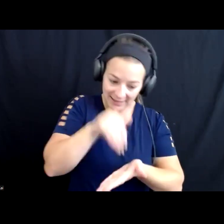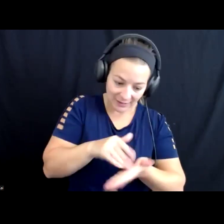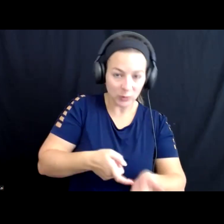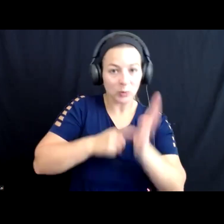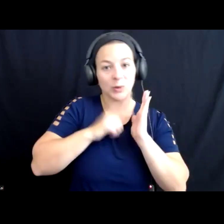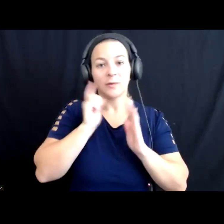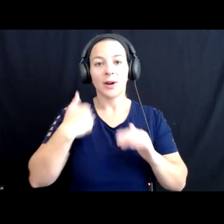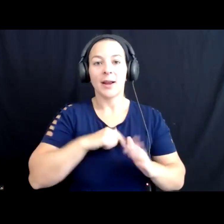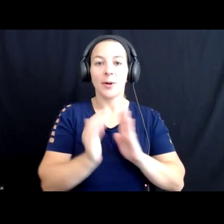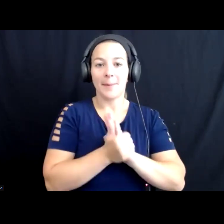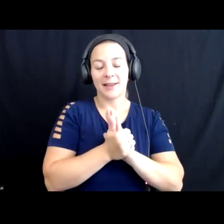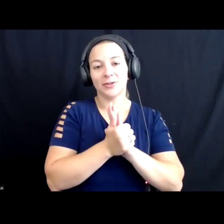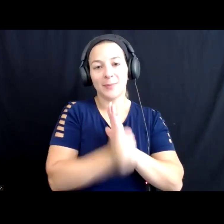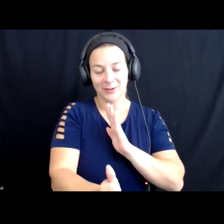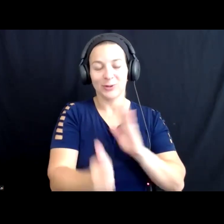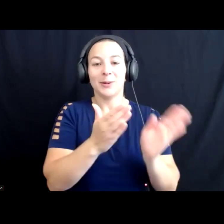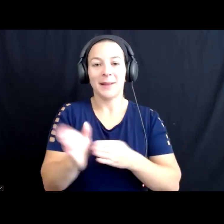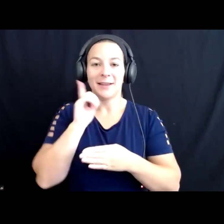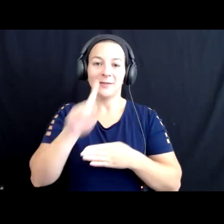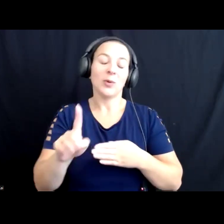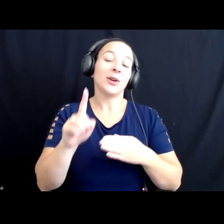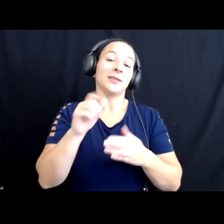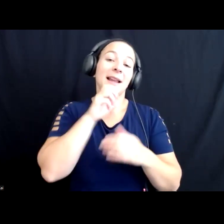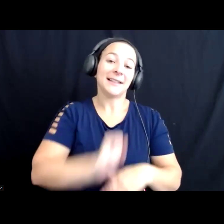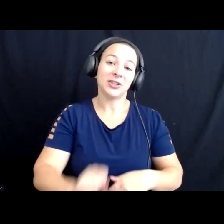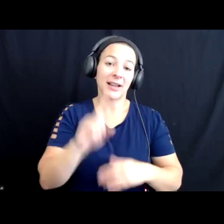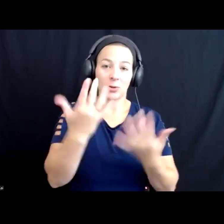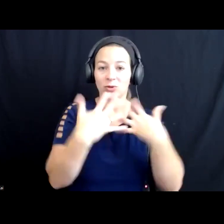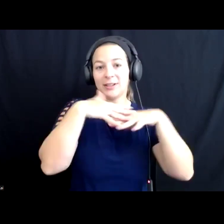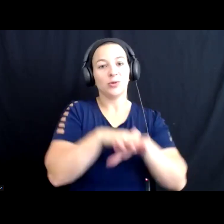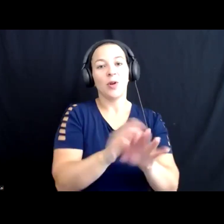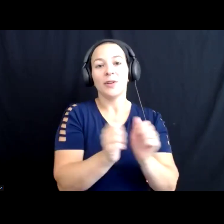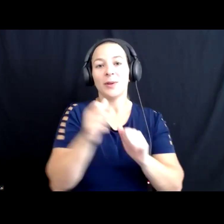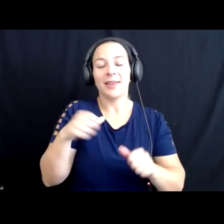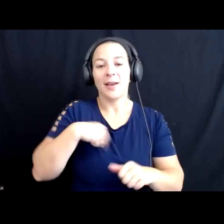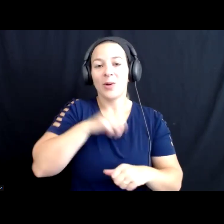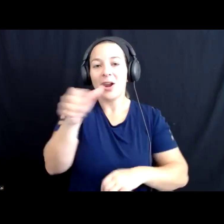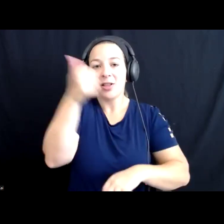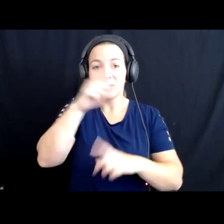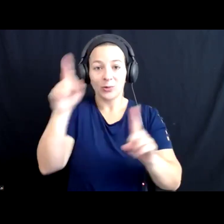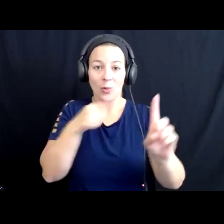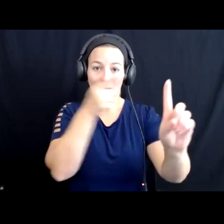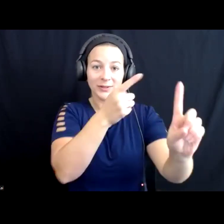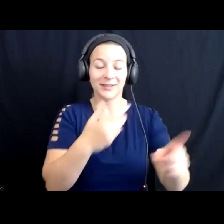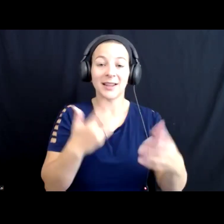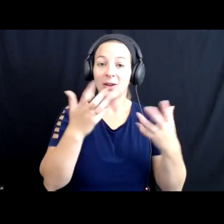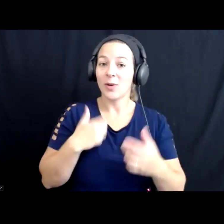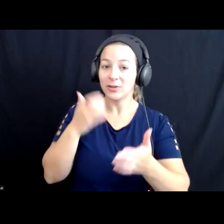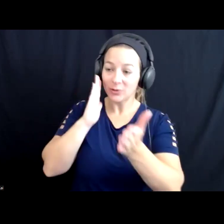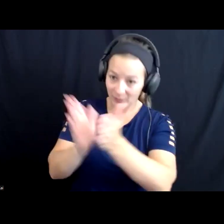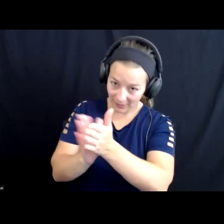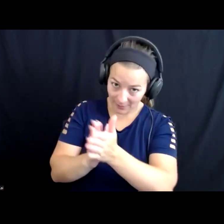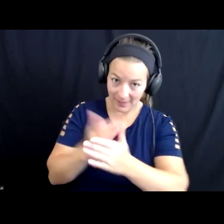Aging and are interwoven through all 5 bold goals. I also want to commend our Secretary of Health and